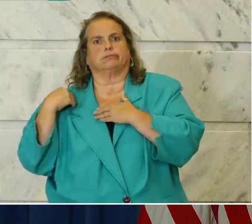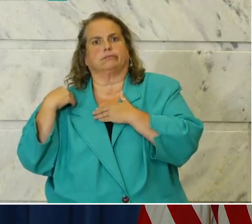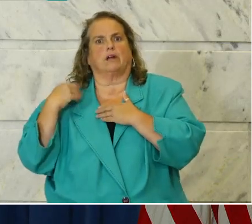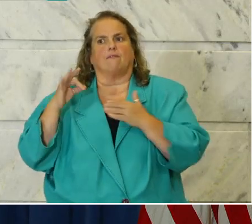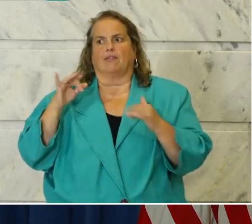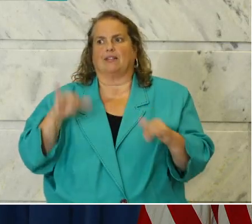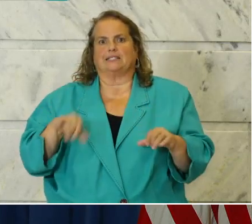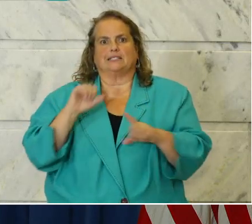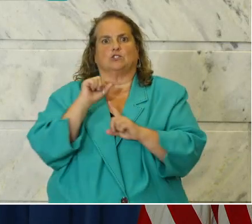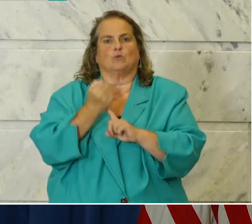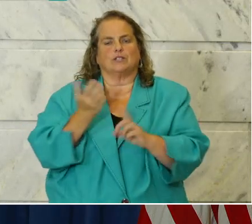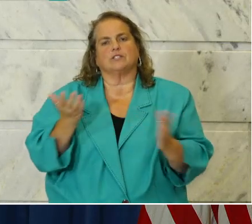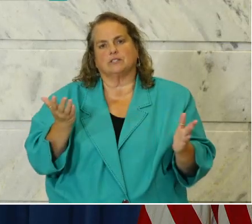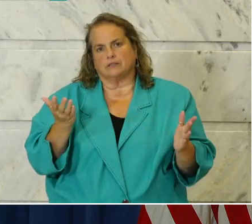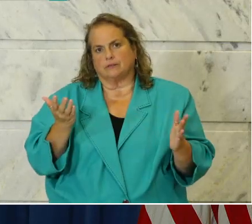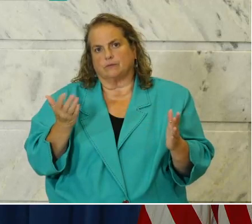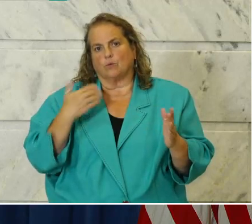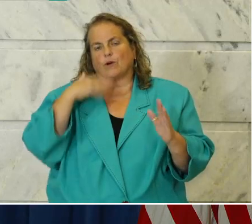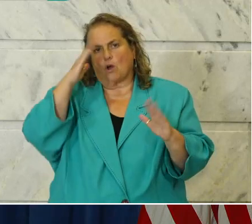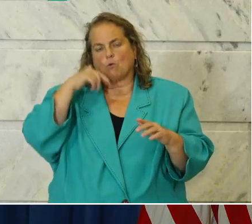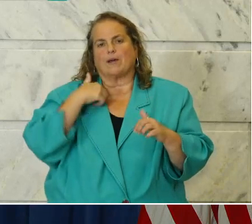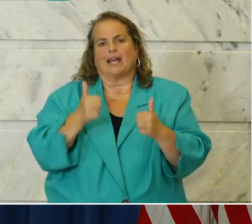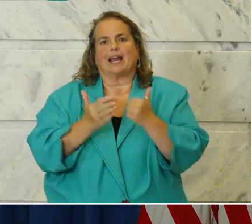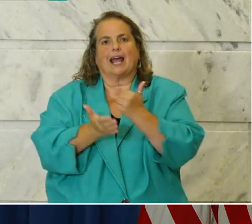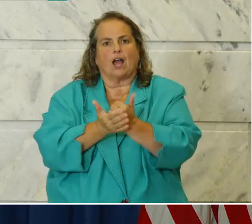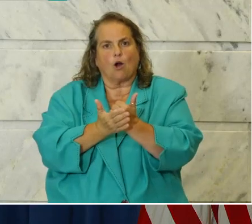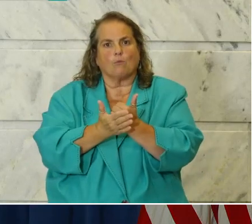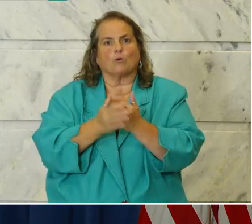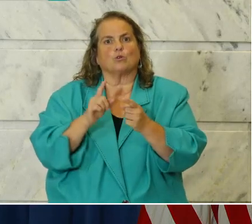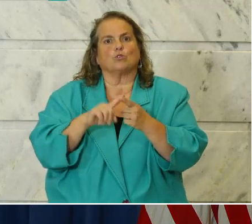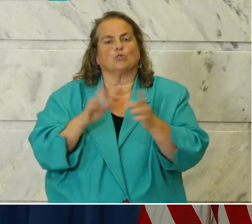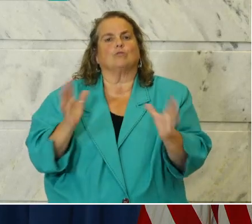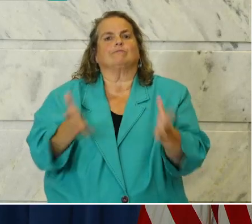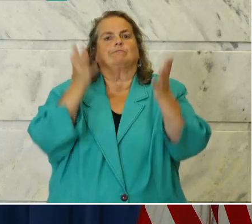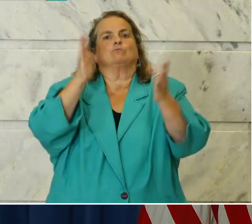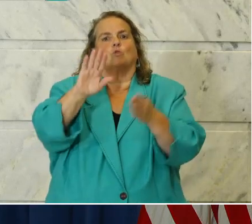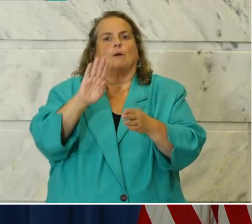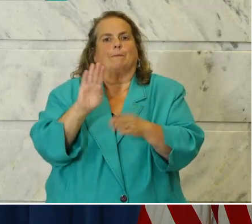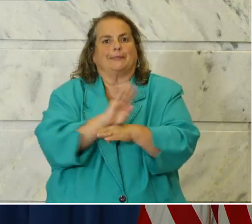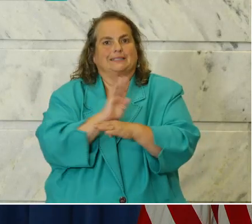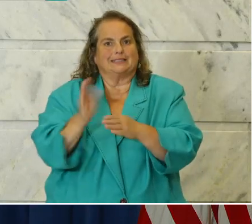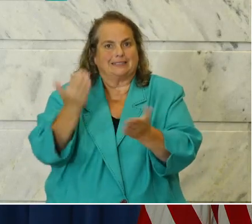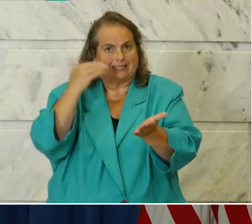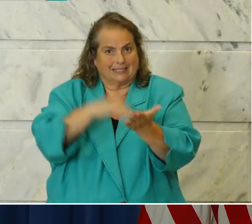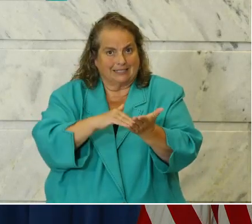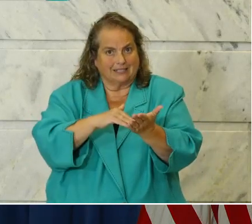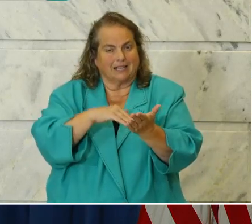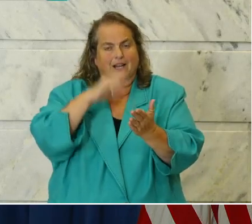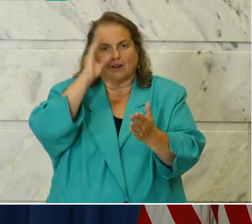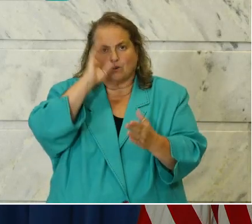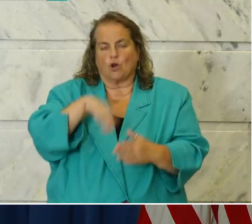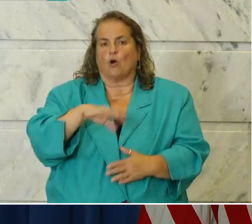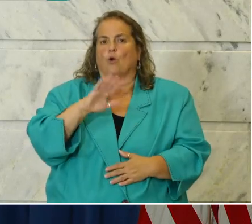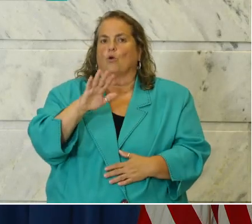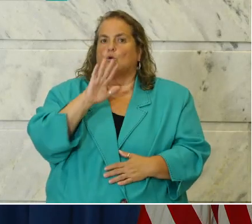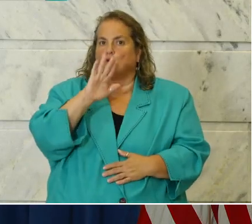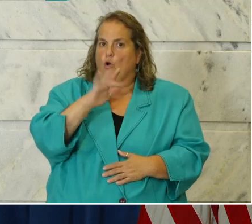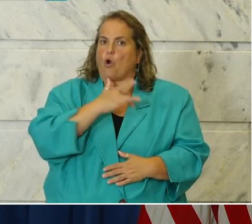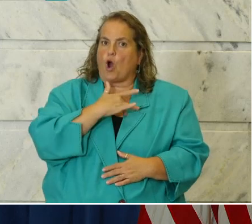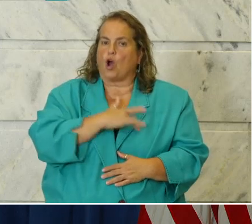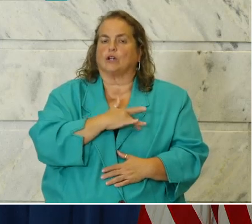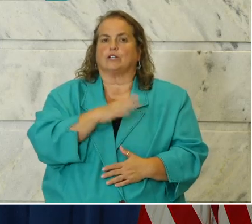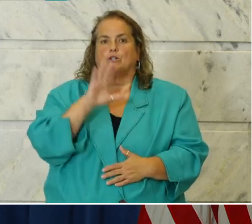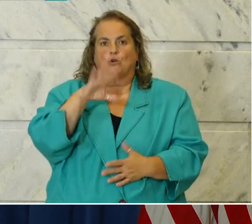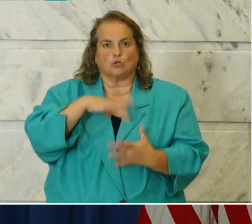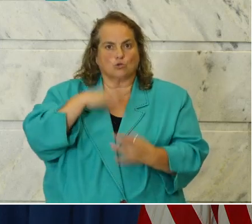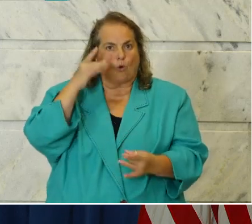we hope that we can help revive so many of your businesses that I know you've poured your heart and your soul into. All right,